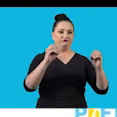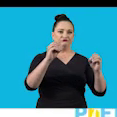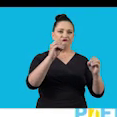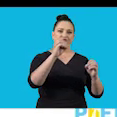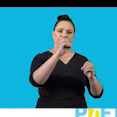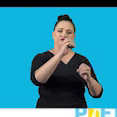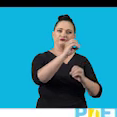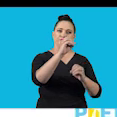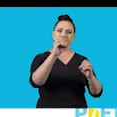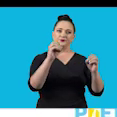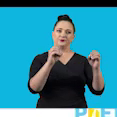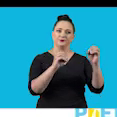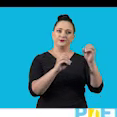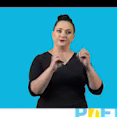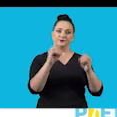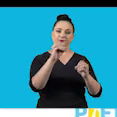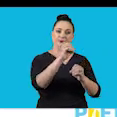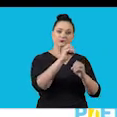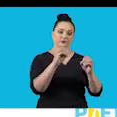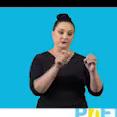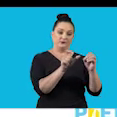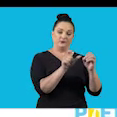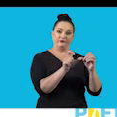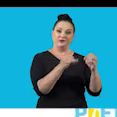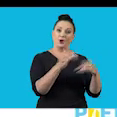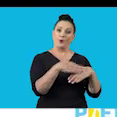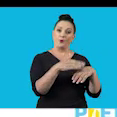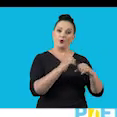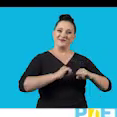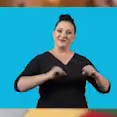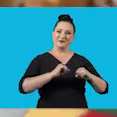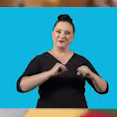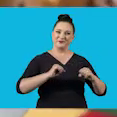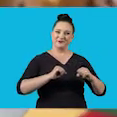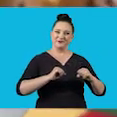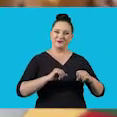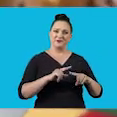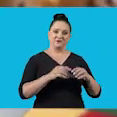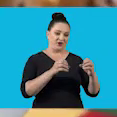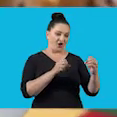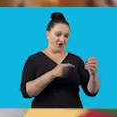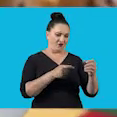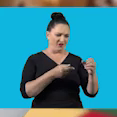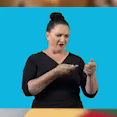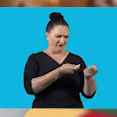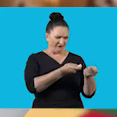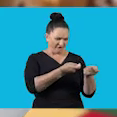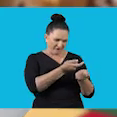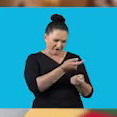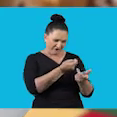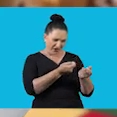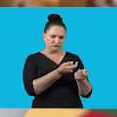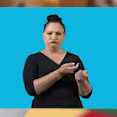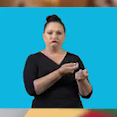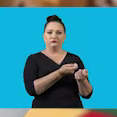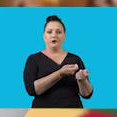will start to increase. And remember, once the space between the particles increases, it means the force of attraction, the force that is